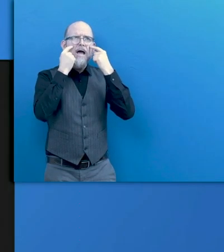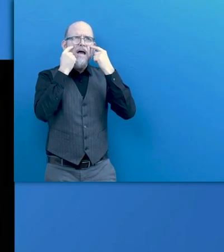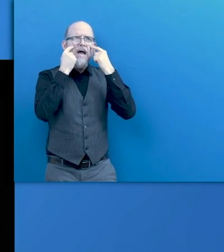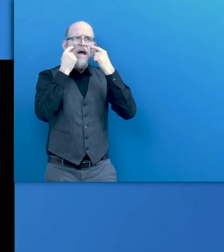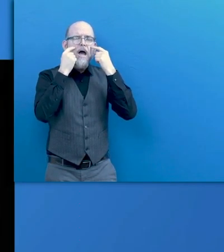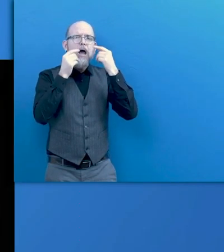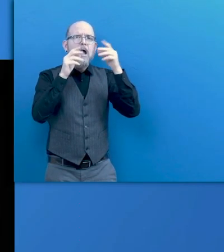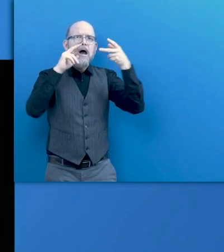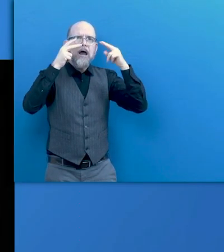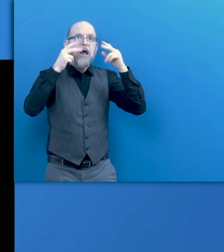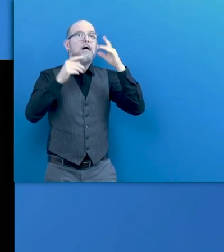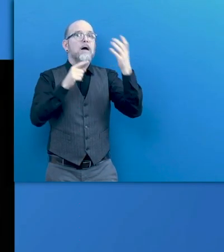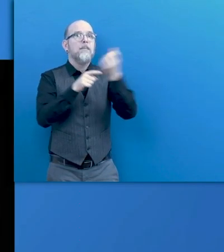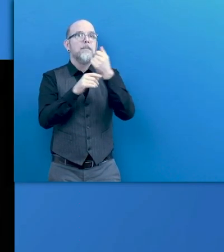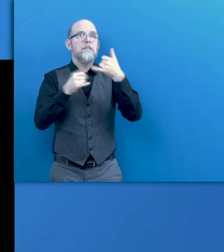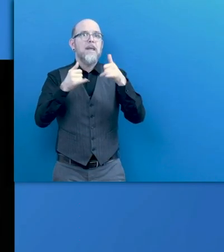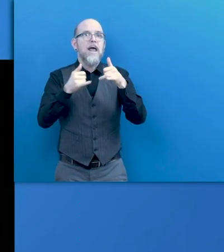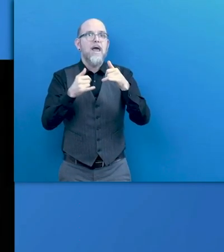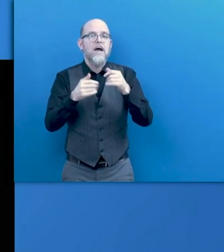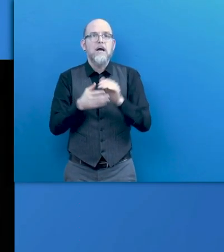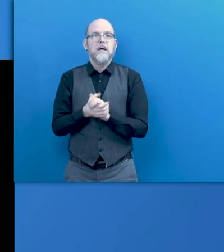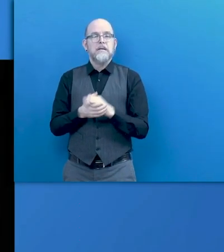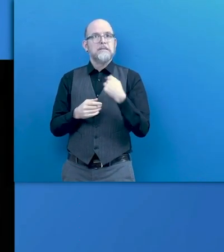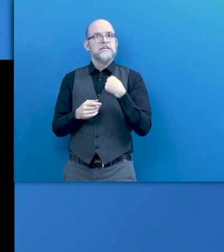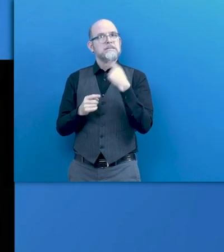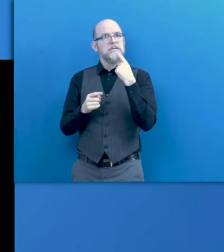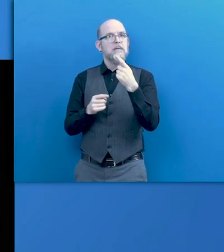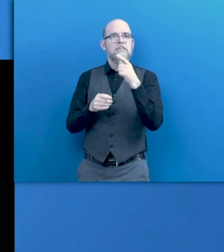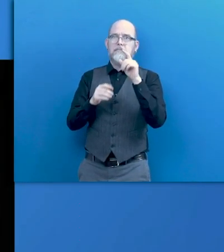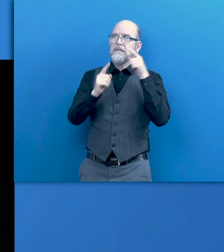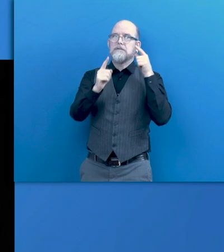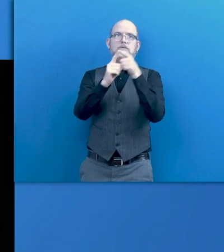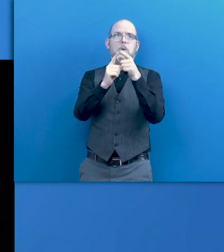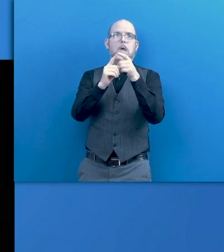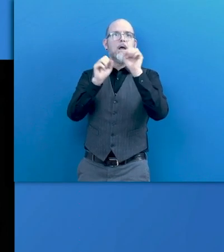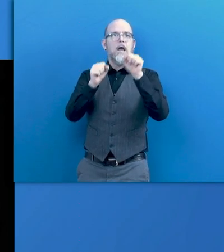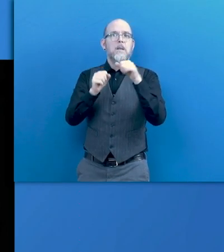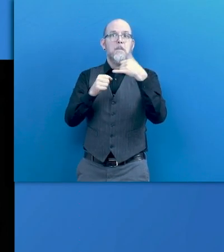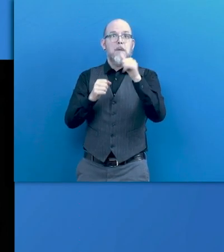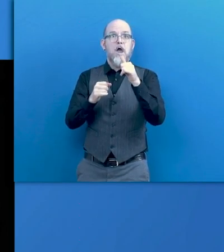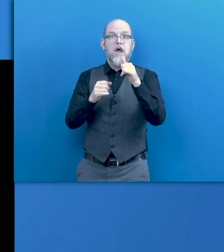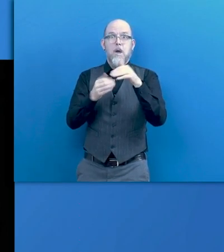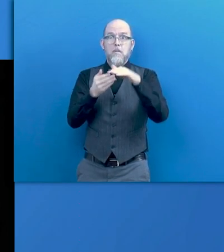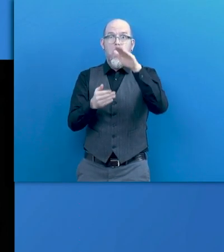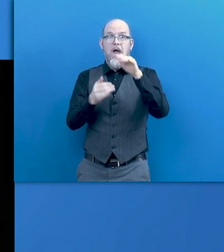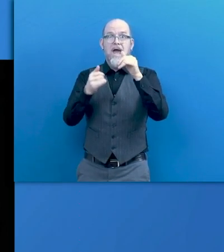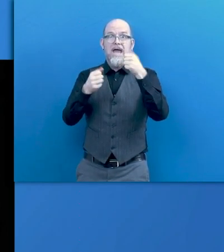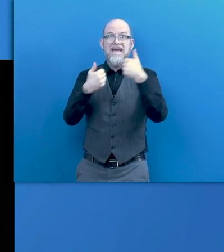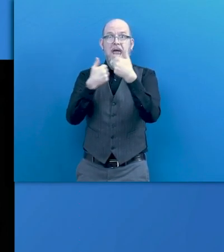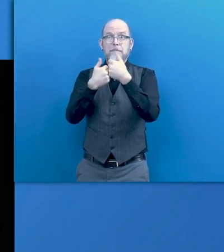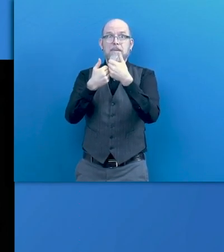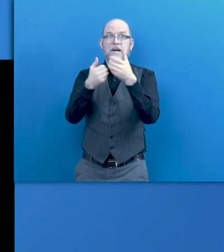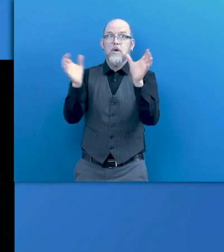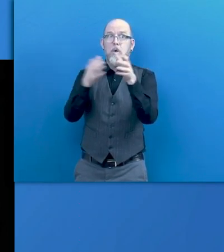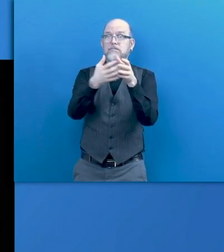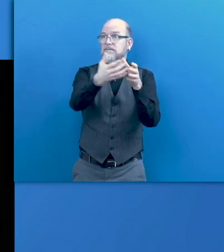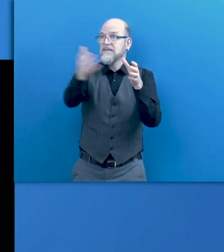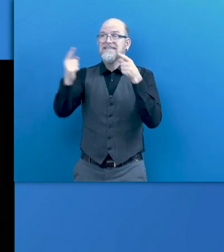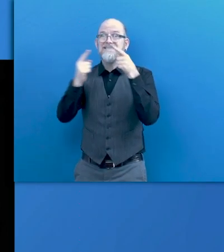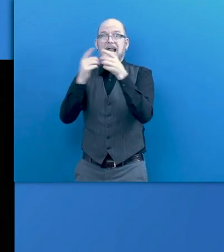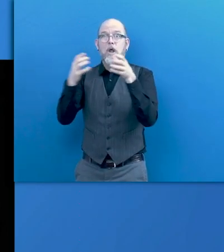So as a game developer, of course, you have a clear goal. The more players you can involve, the better it is for your